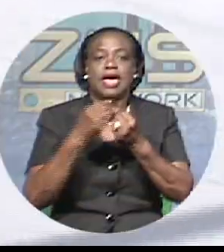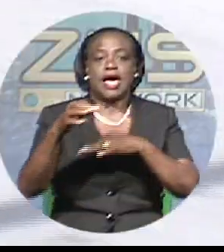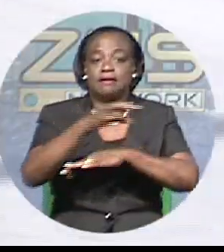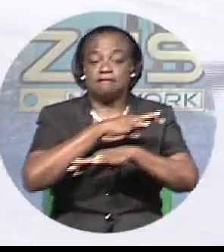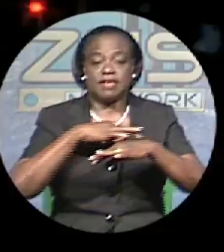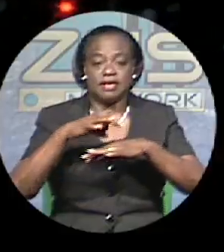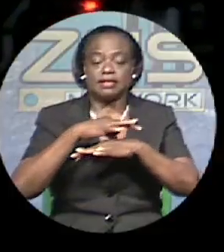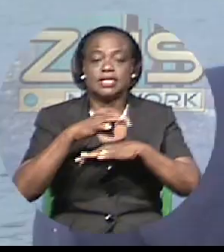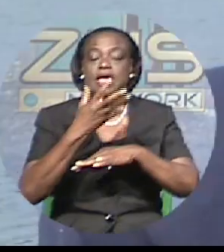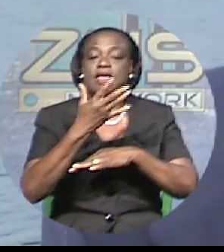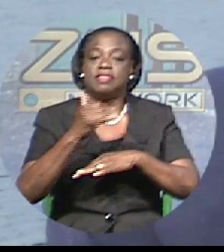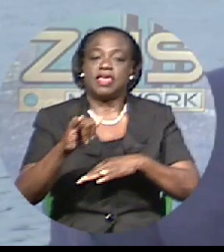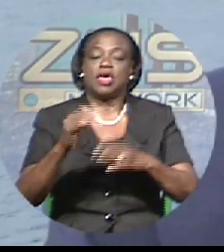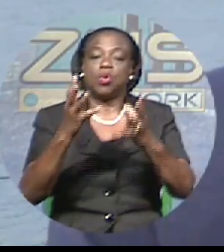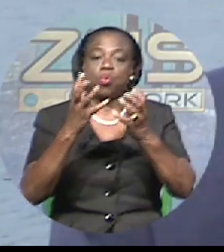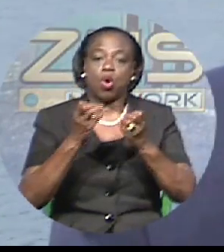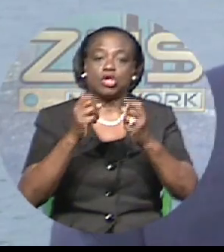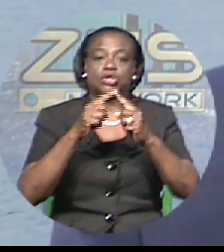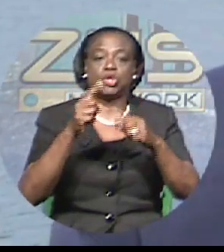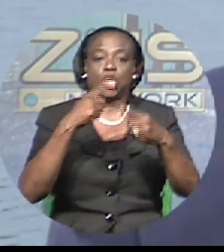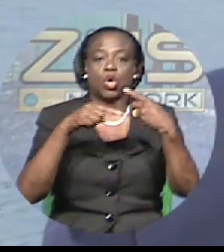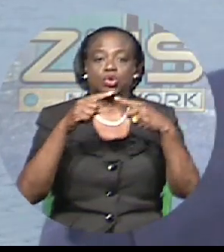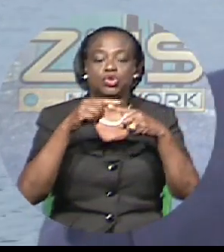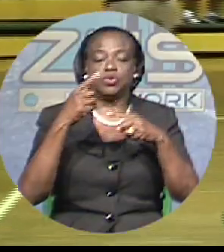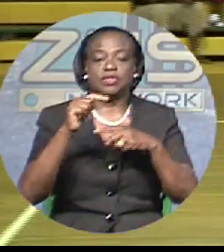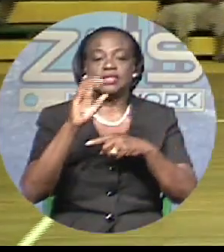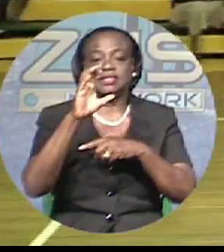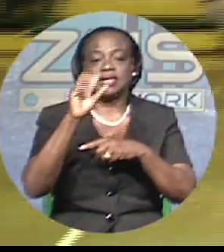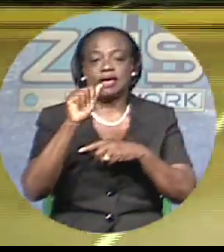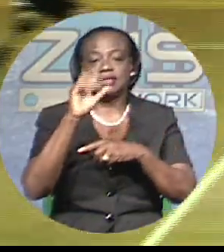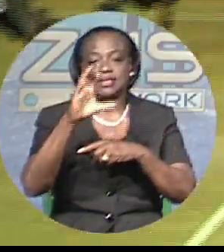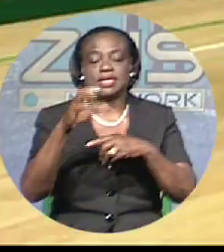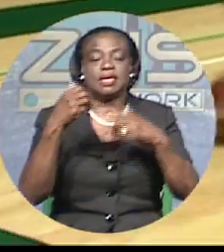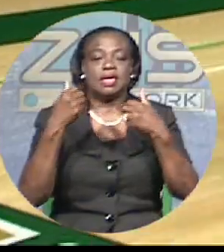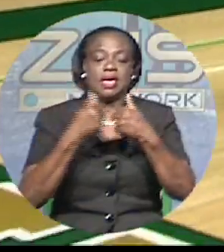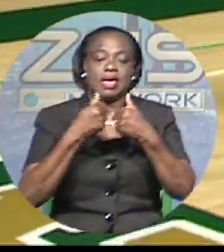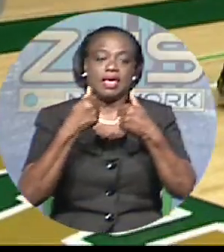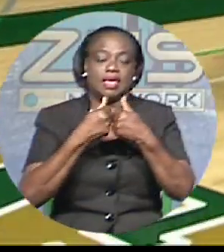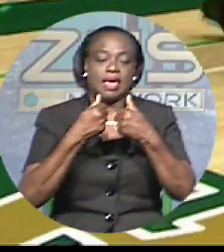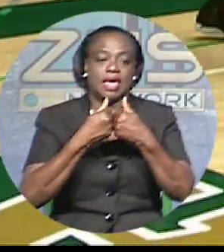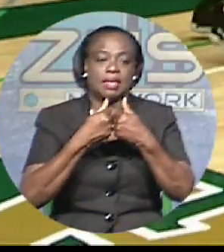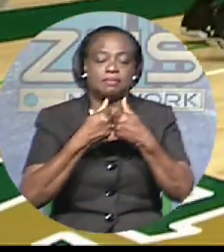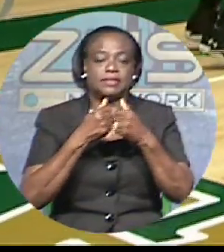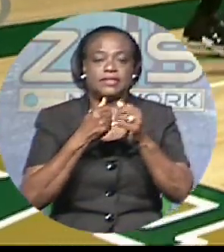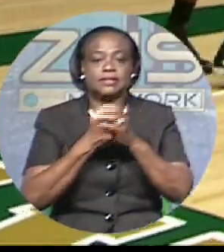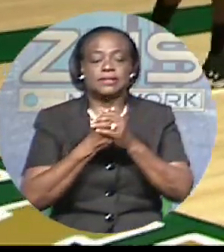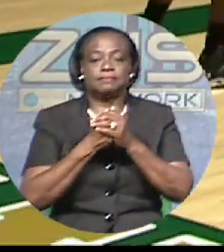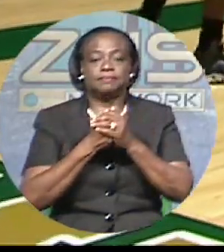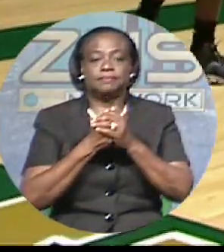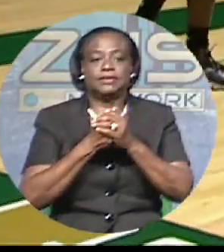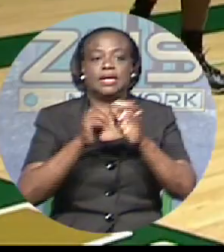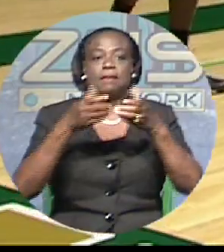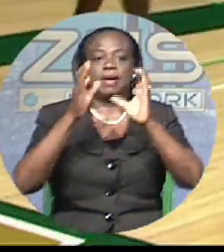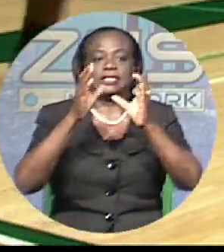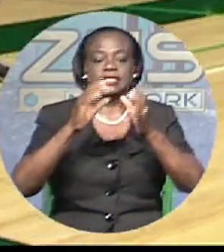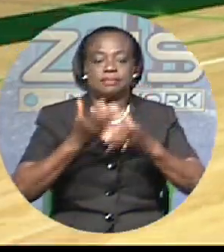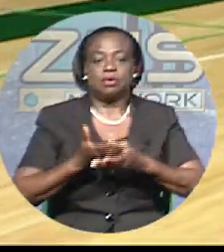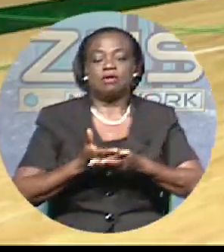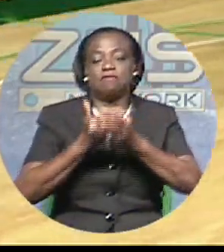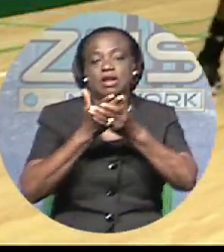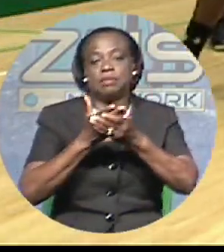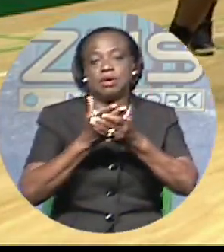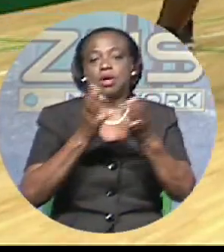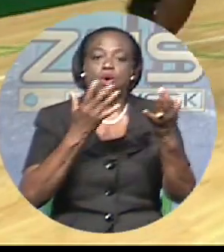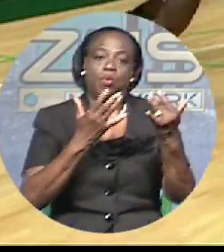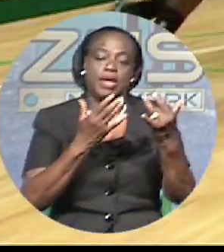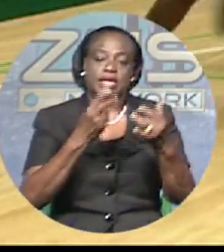boxing, cycling, judo, taekwondo, which will be new, and volleyball. Basketball is just awaiting to see if they get a